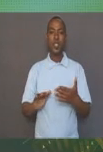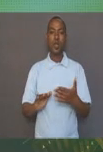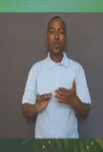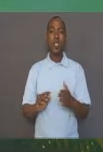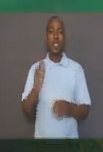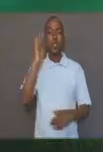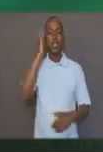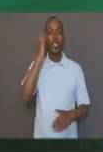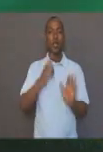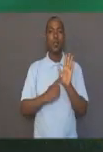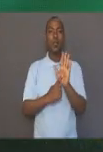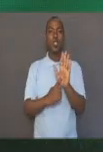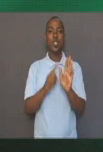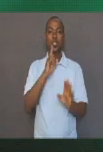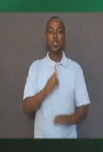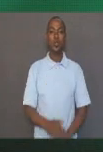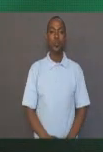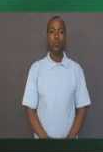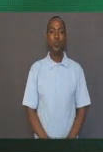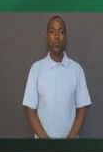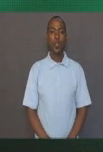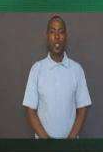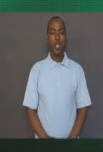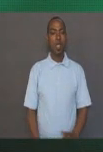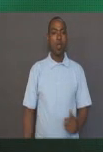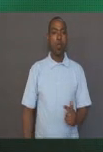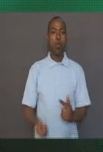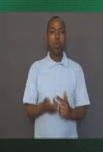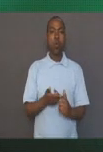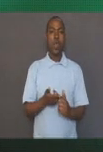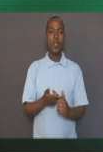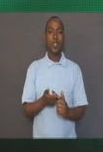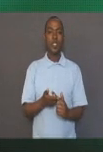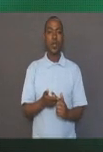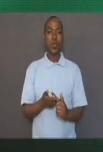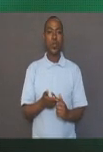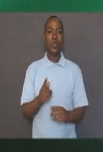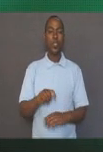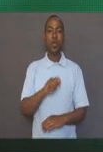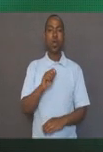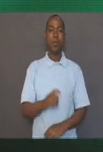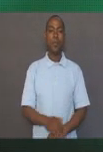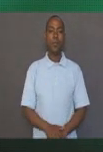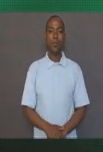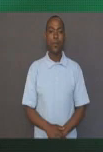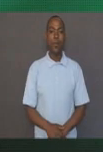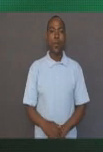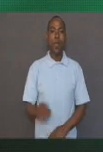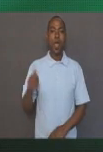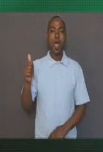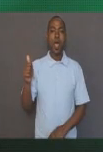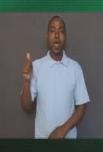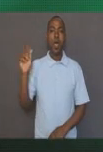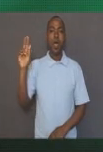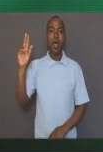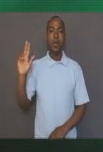disease. The next institution we will be talking about is Armauer